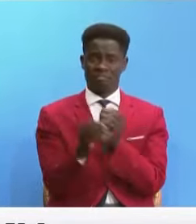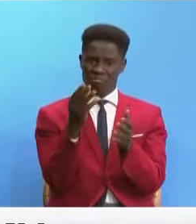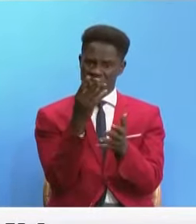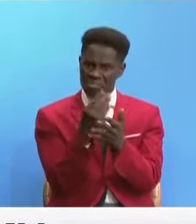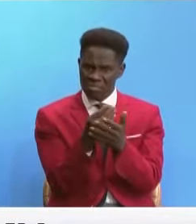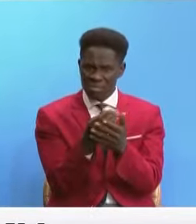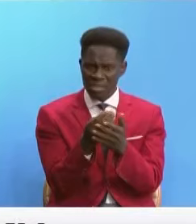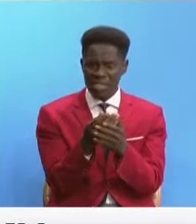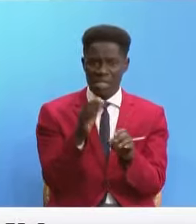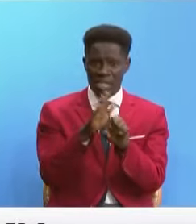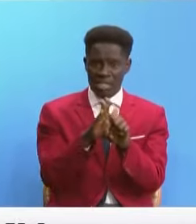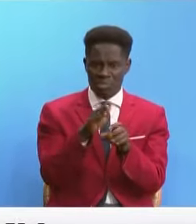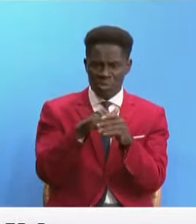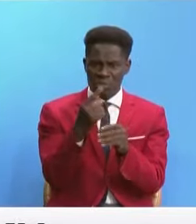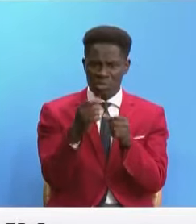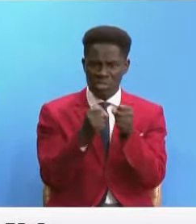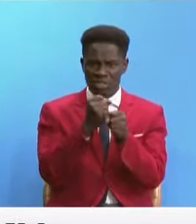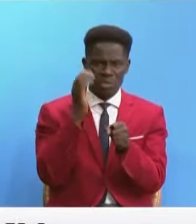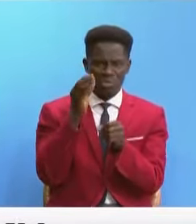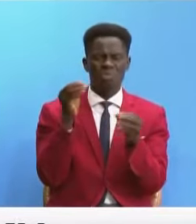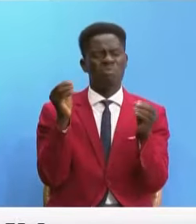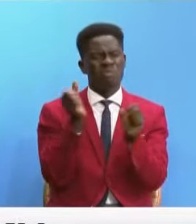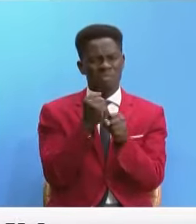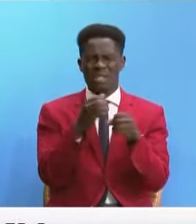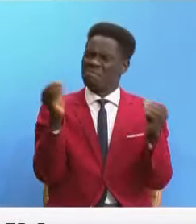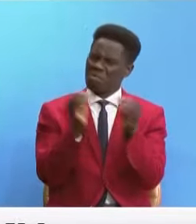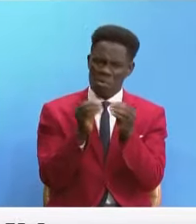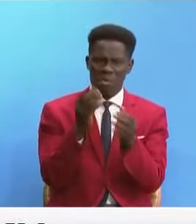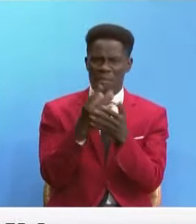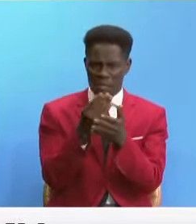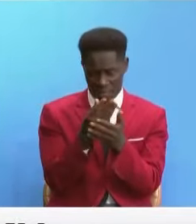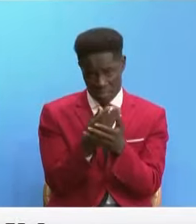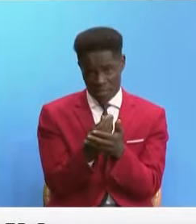year one and will increase gradually over